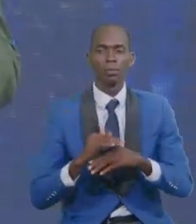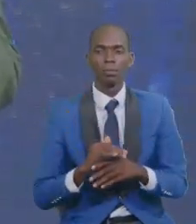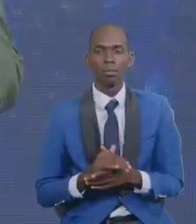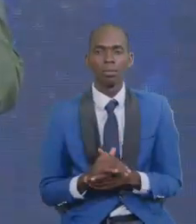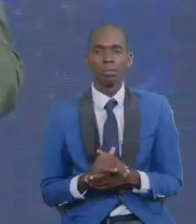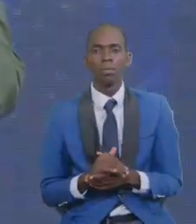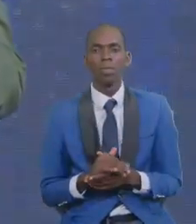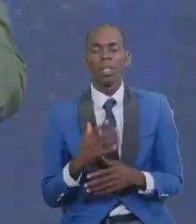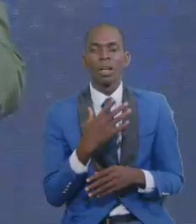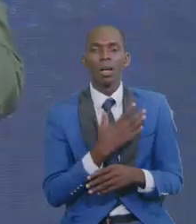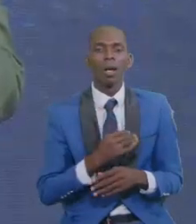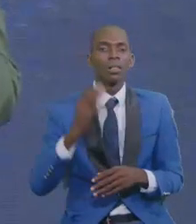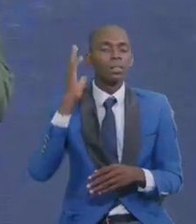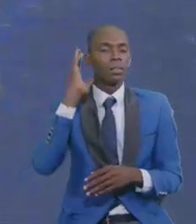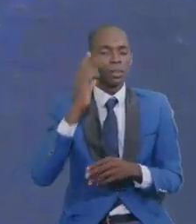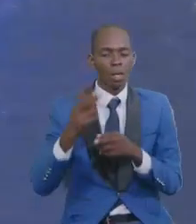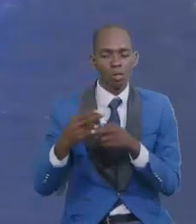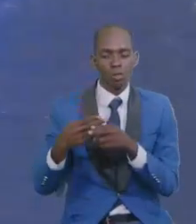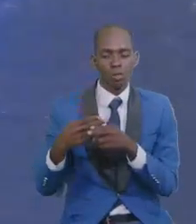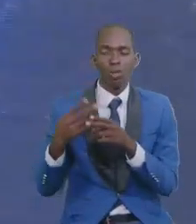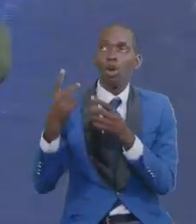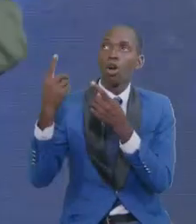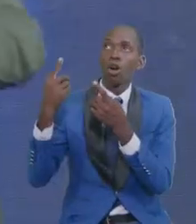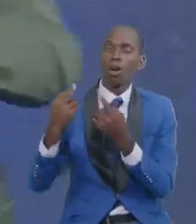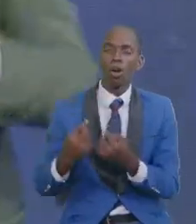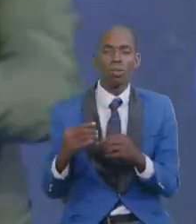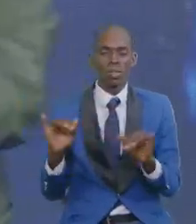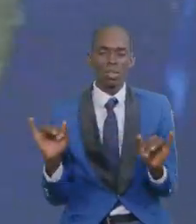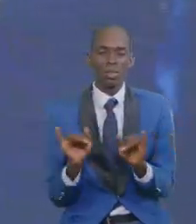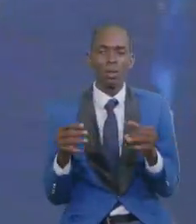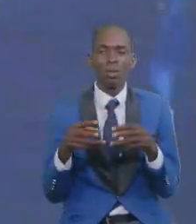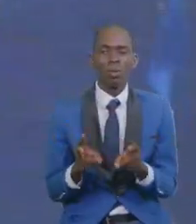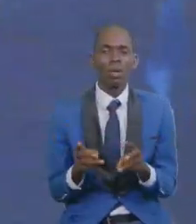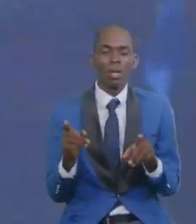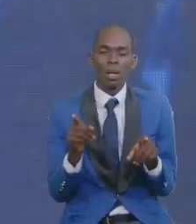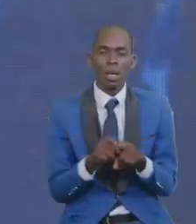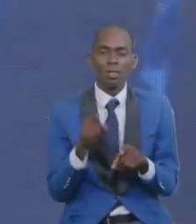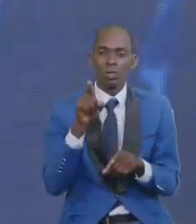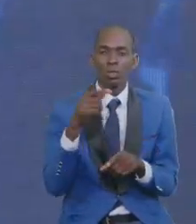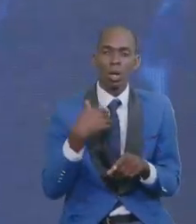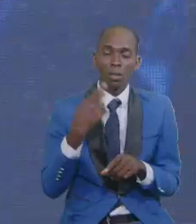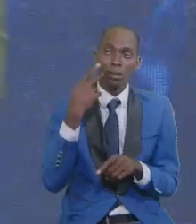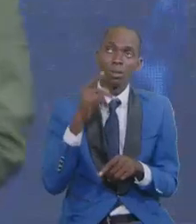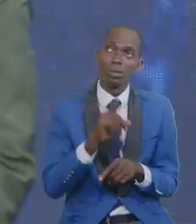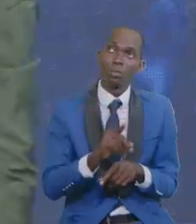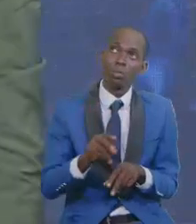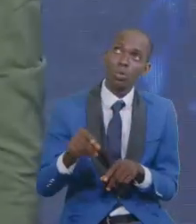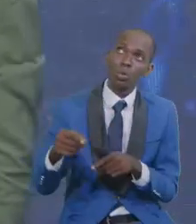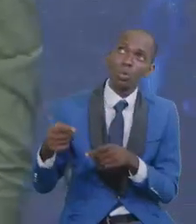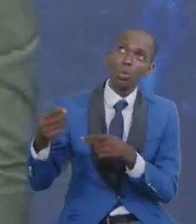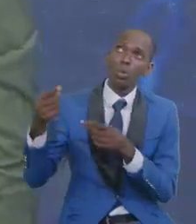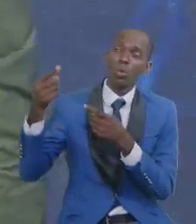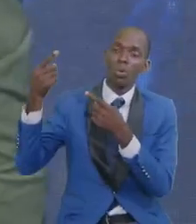and shall so come in like manner as ye have seen him go